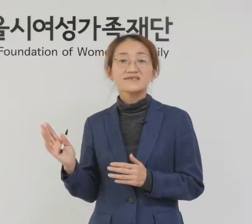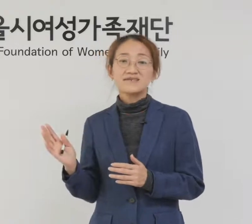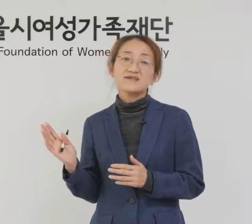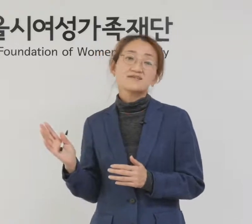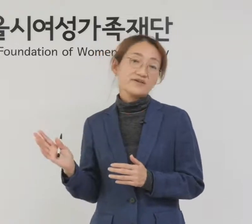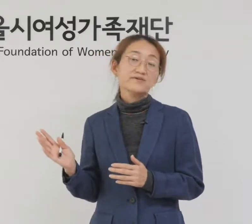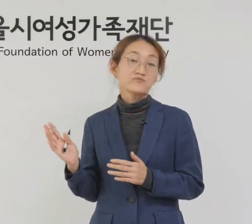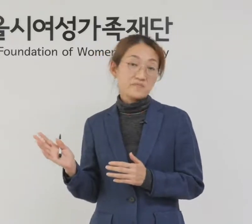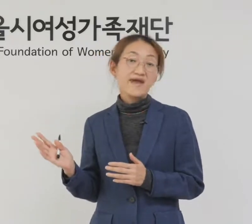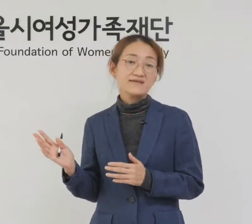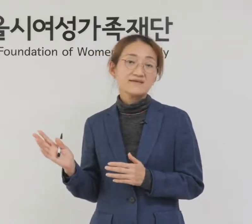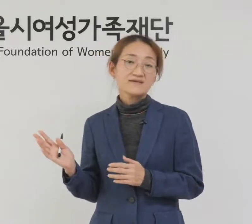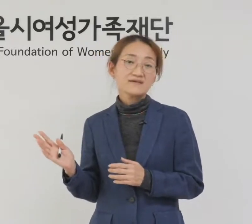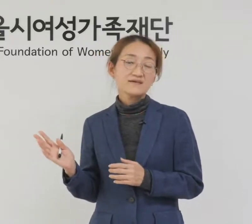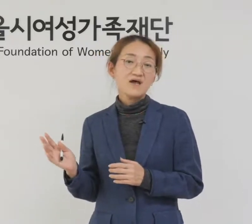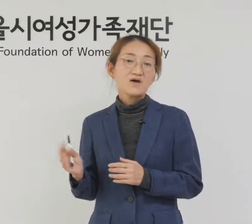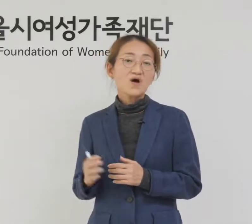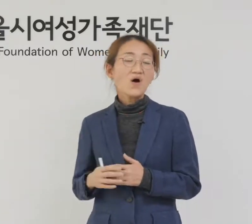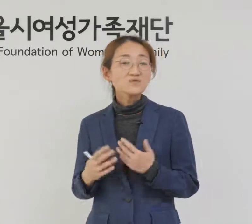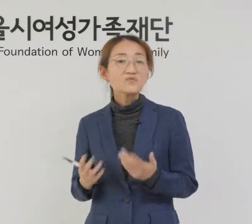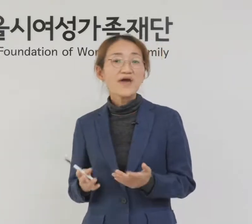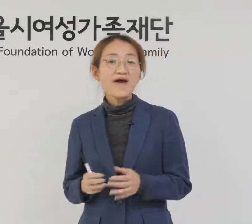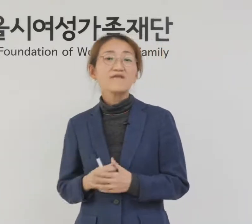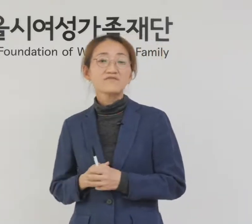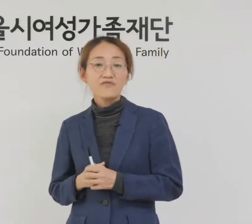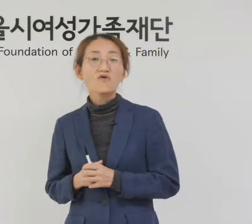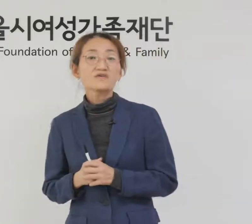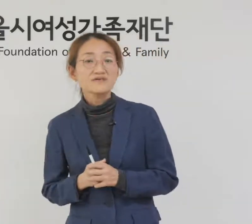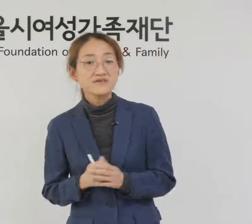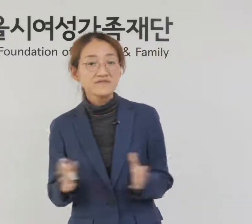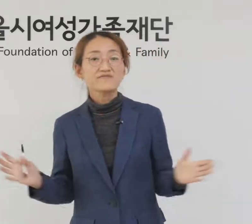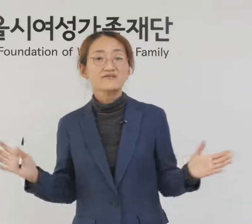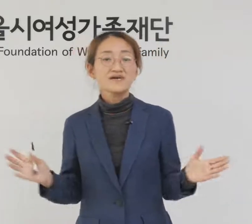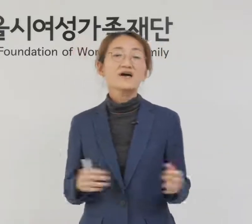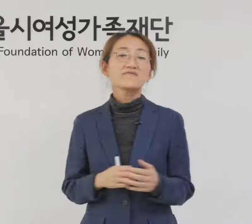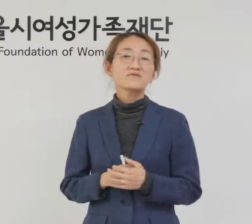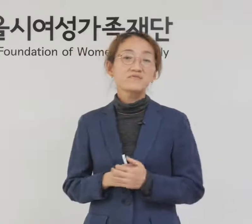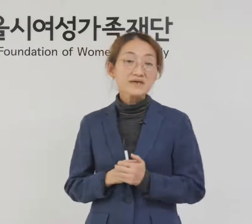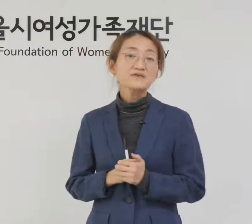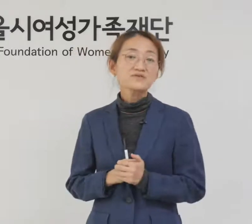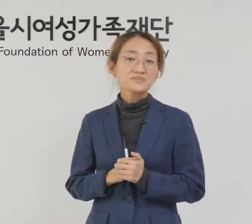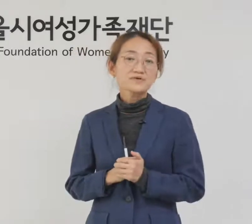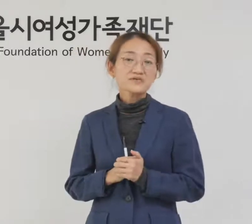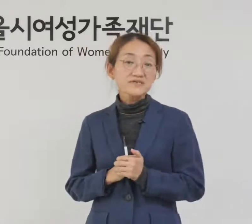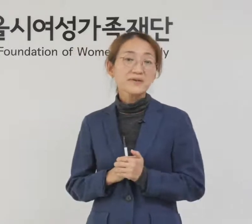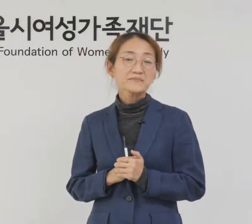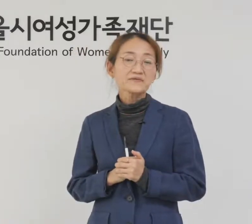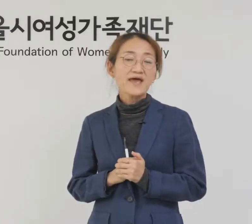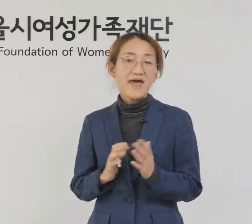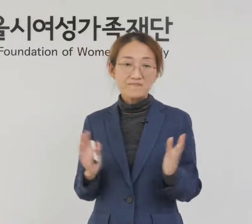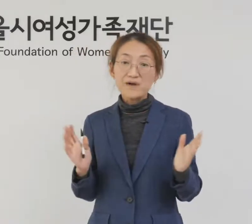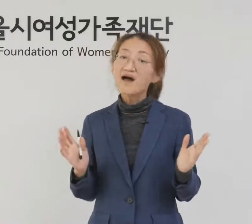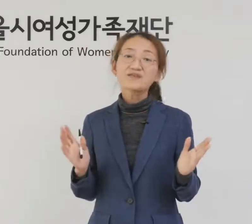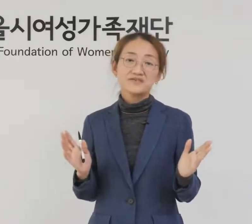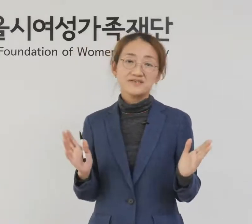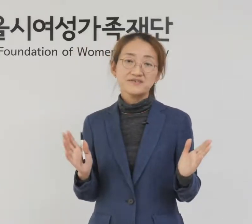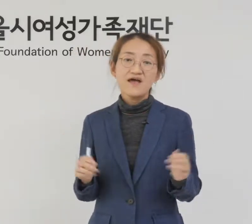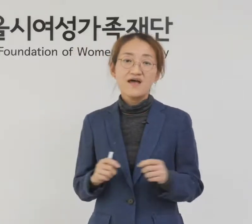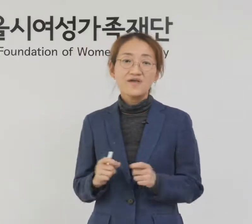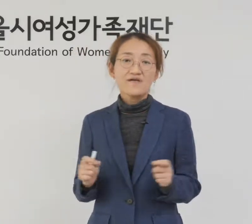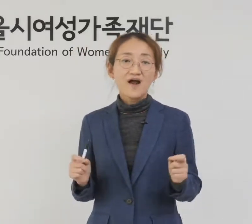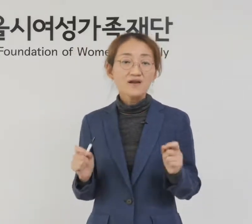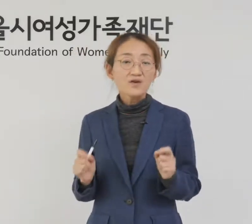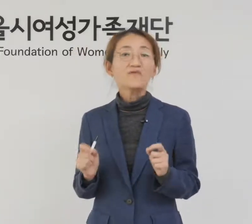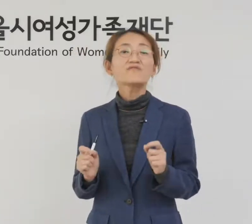urgent tasks still remained. Because we have focused on different types of victim support systems and